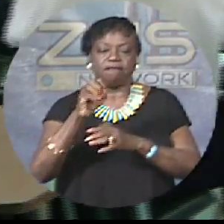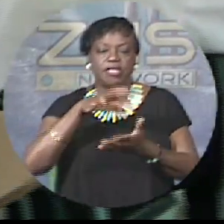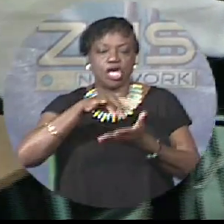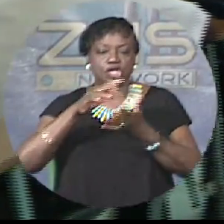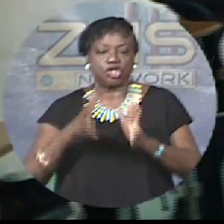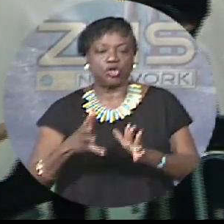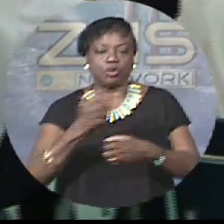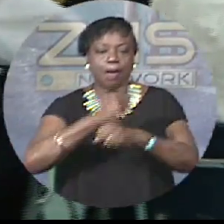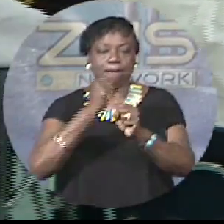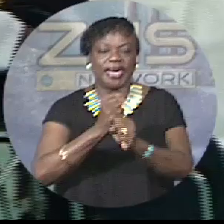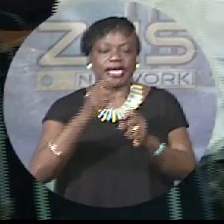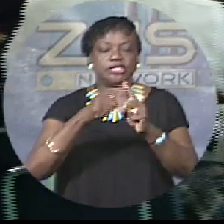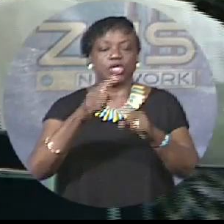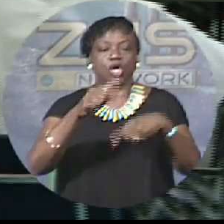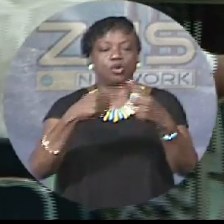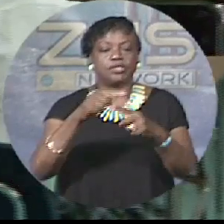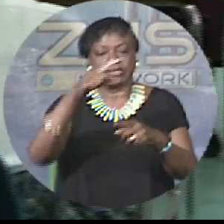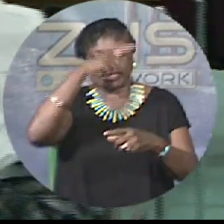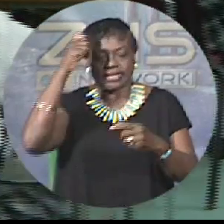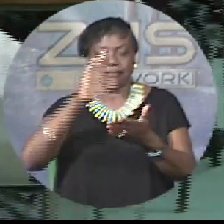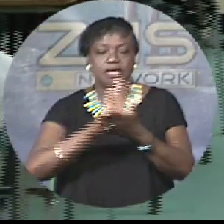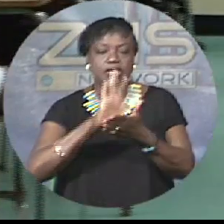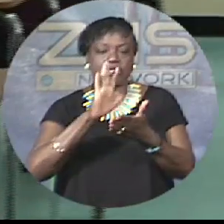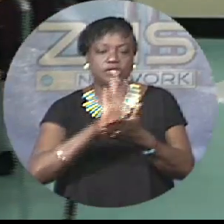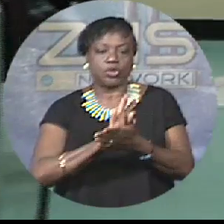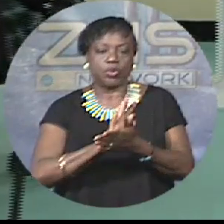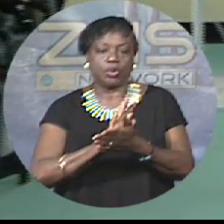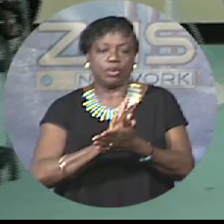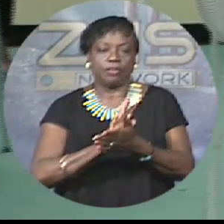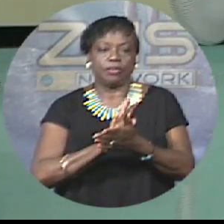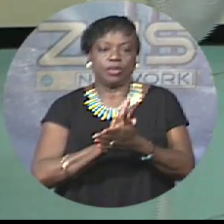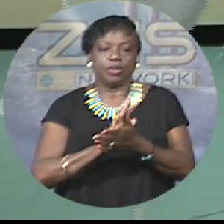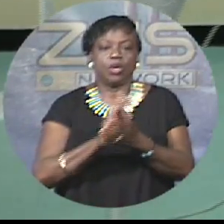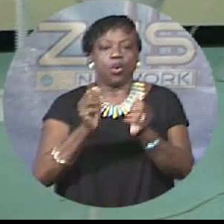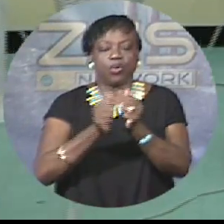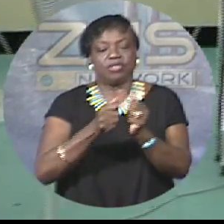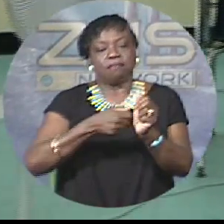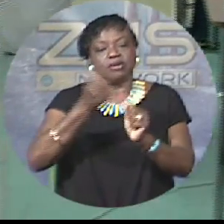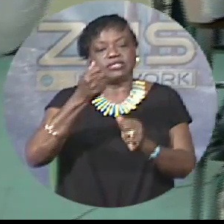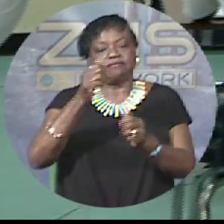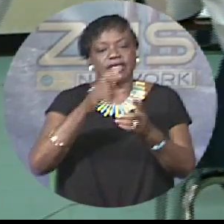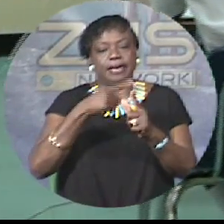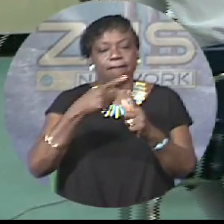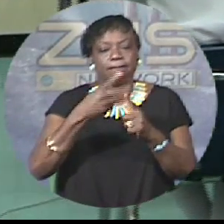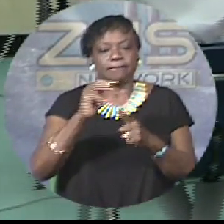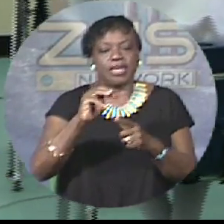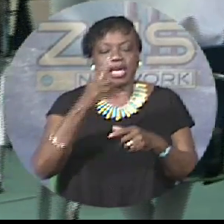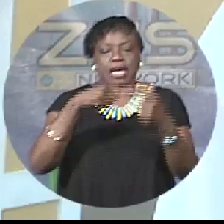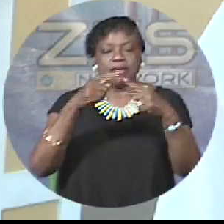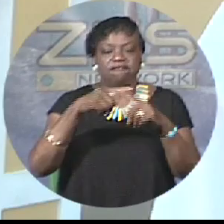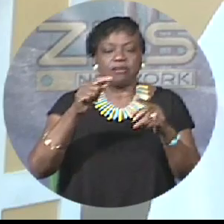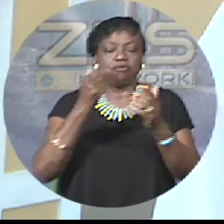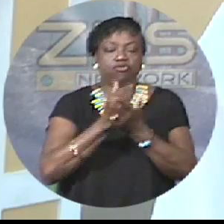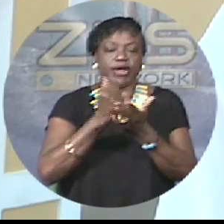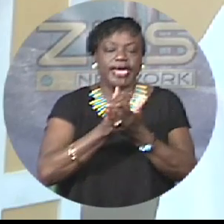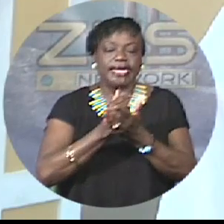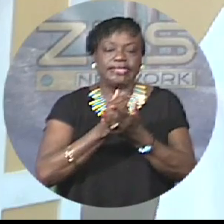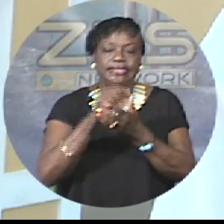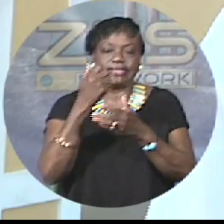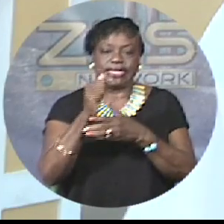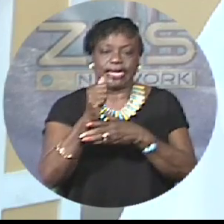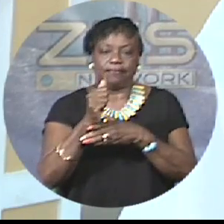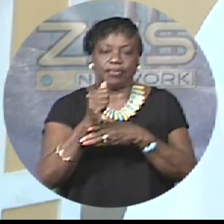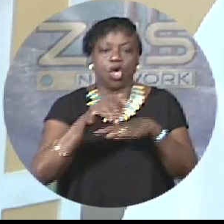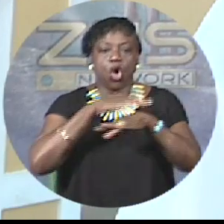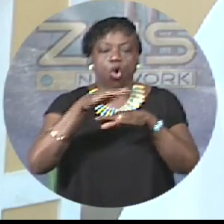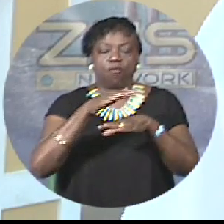made to attend this year's summer school, with the majority of them coming from grade 10. Over the Christmas, 51% of the students made over